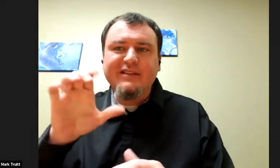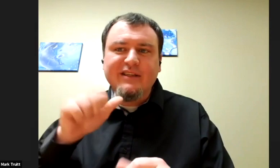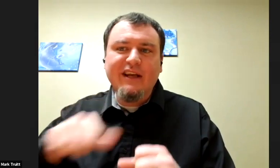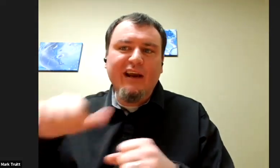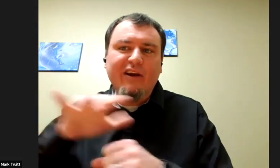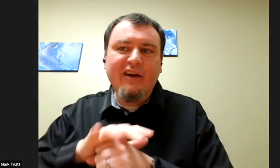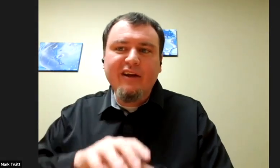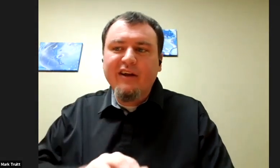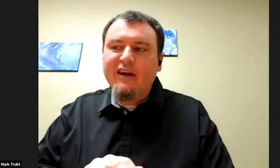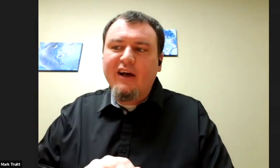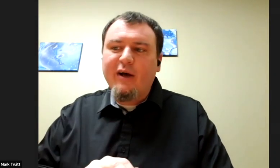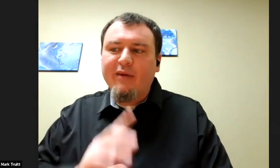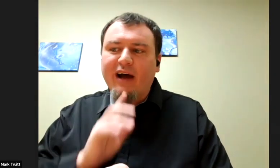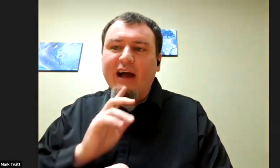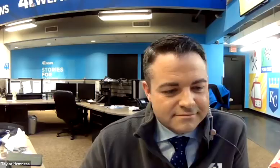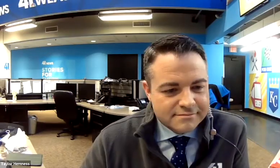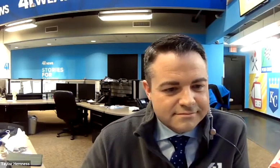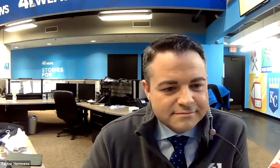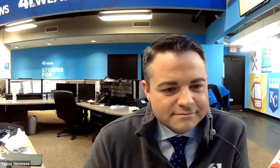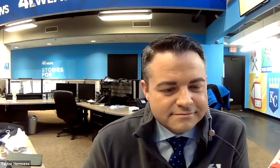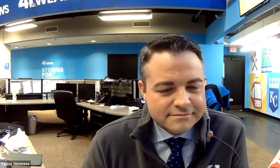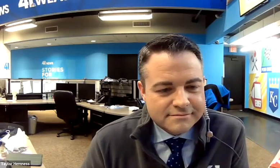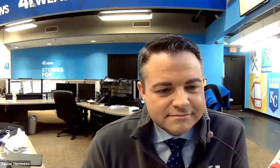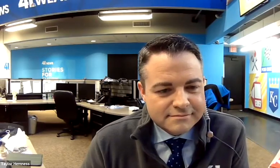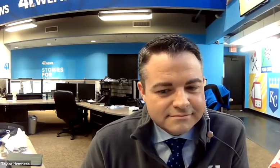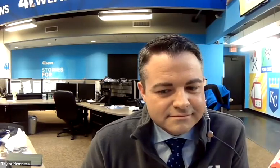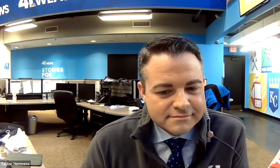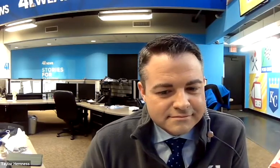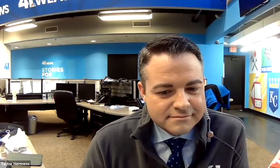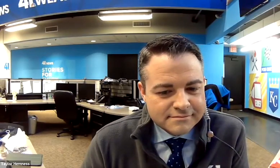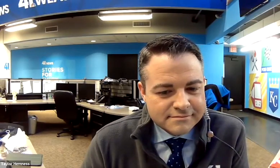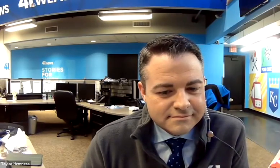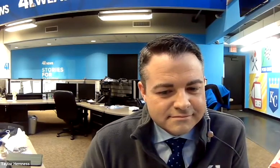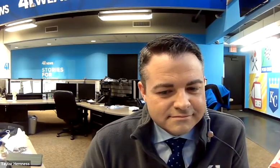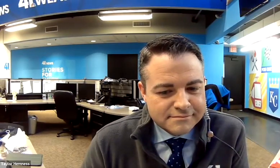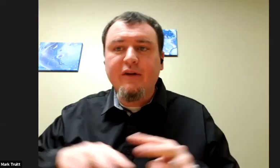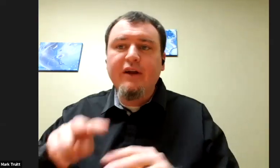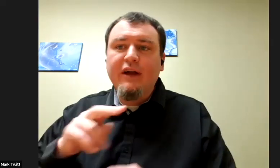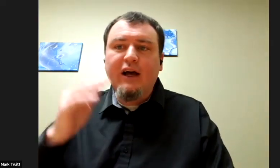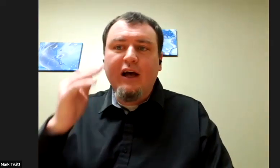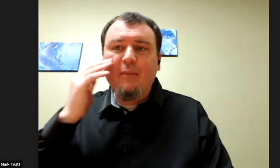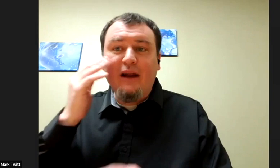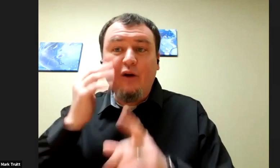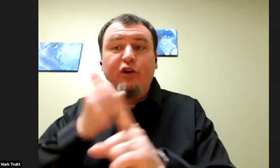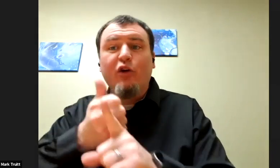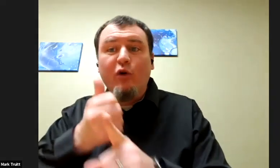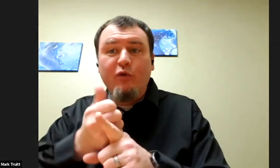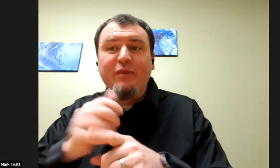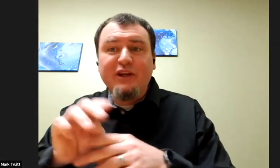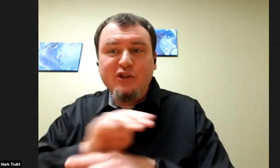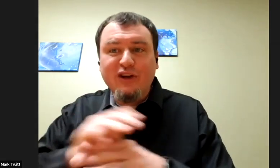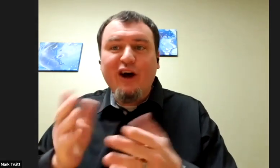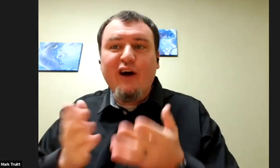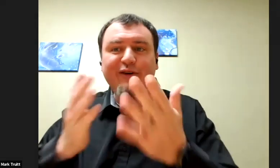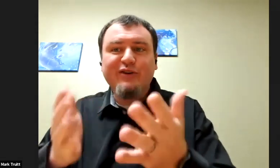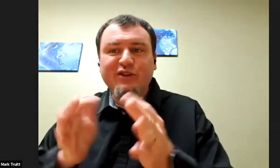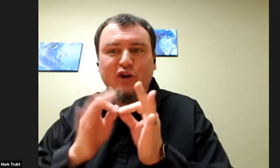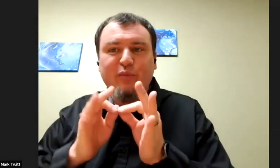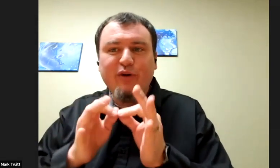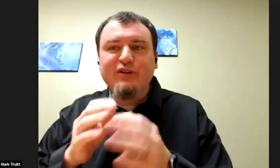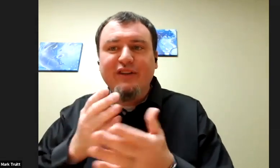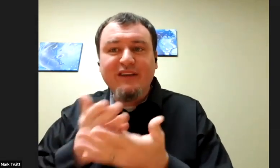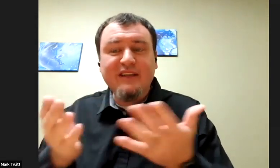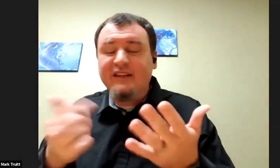greater Kansas City area. I would encourage people to look around. I know your own ministry